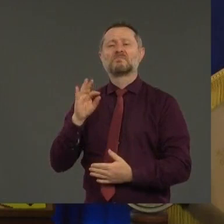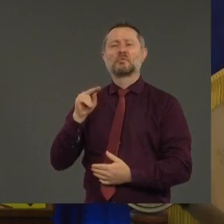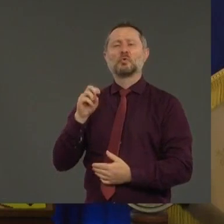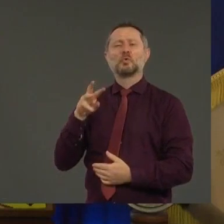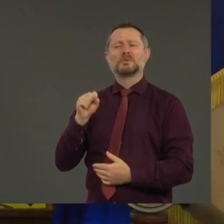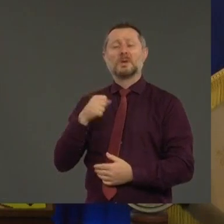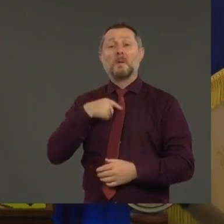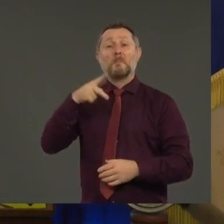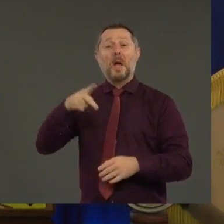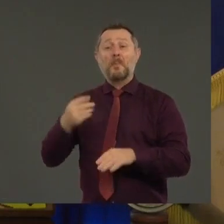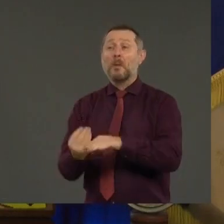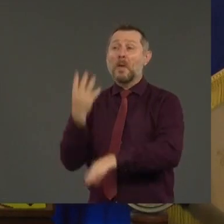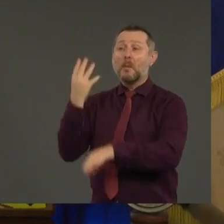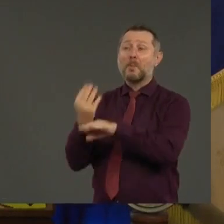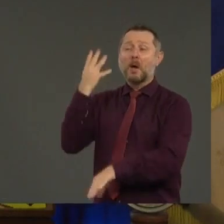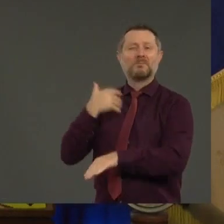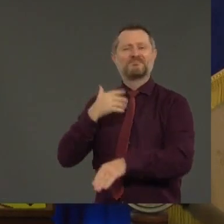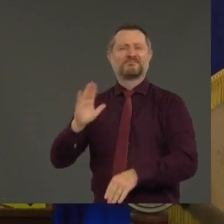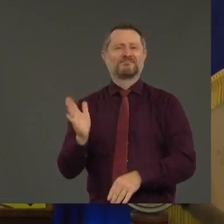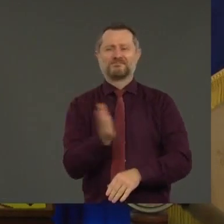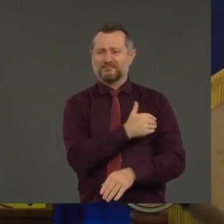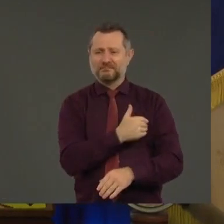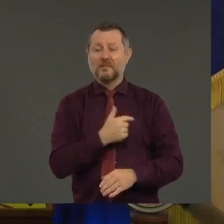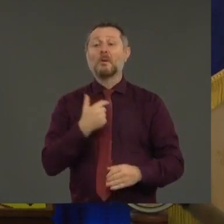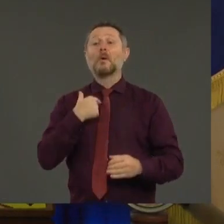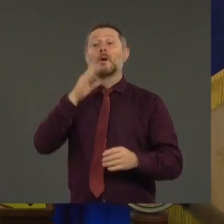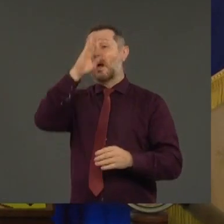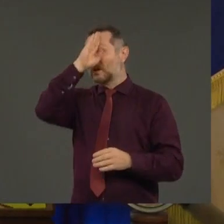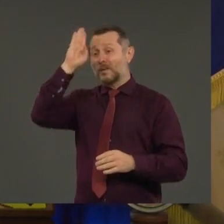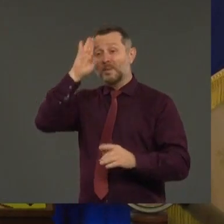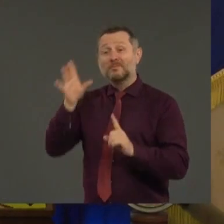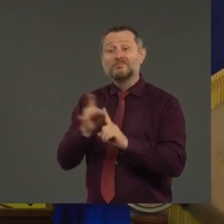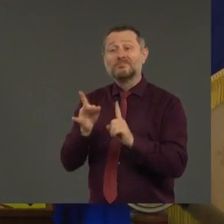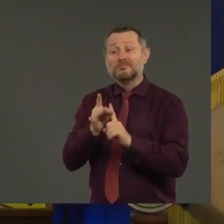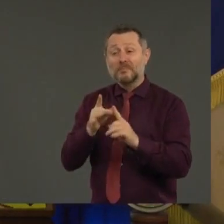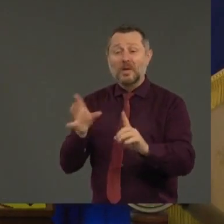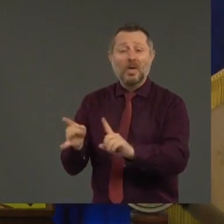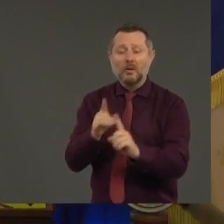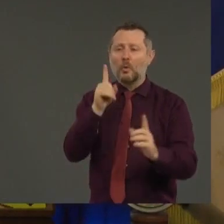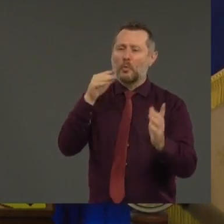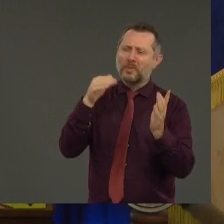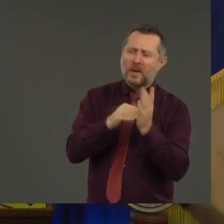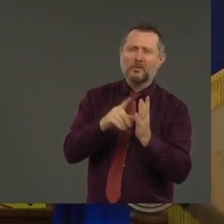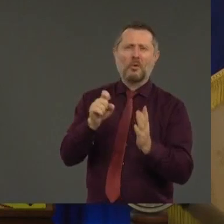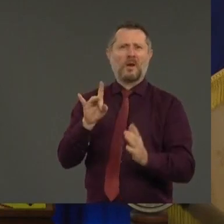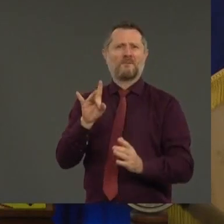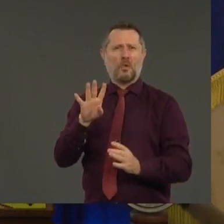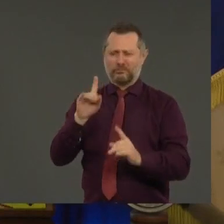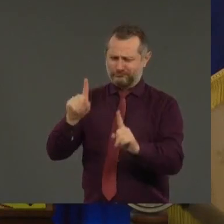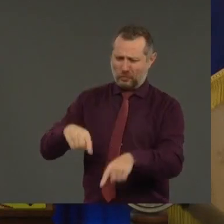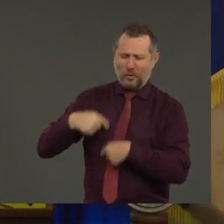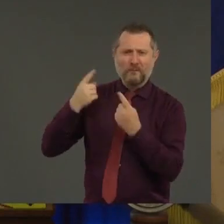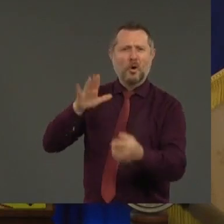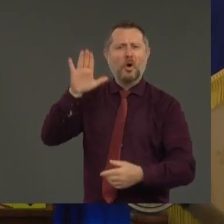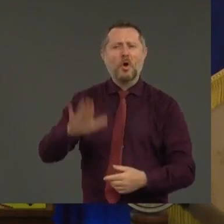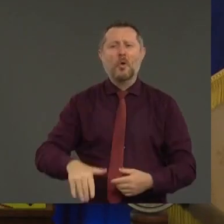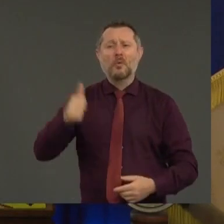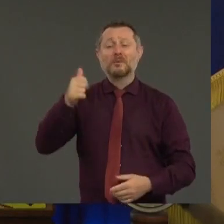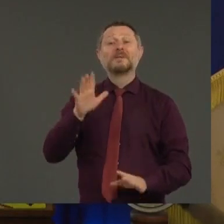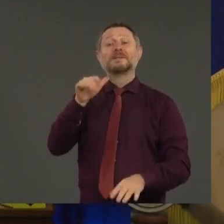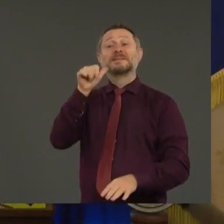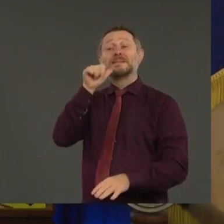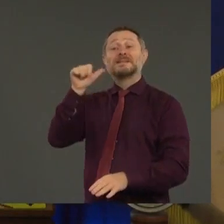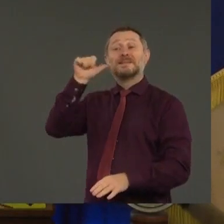them. The hospitalization number is 1,284, the lowest number we have seen. We conducted